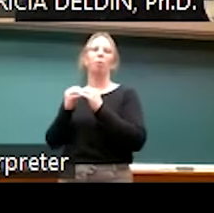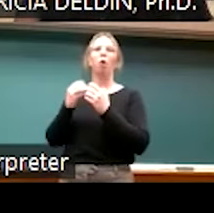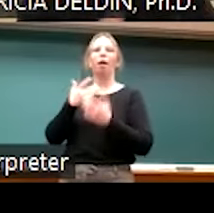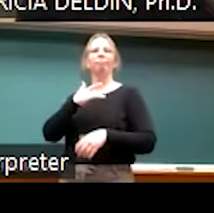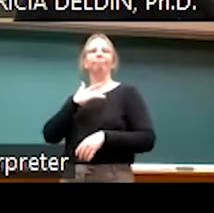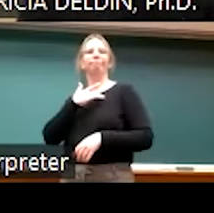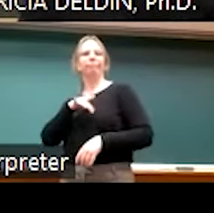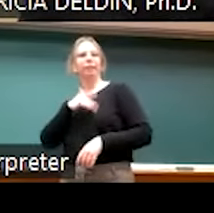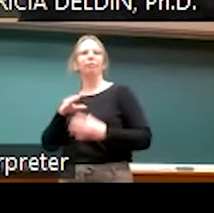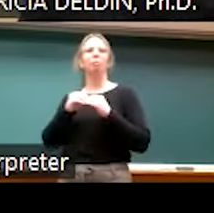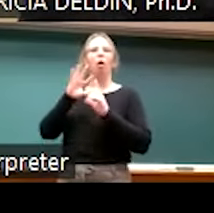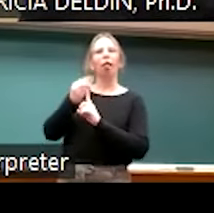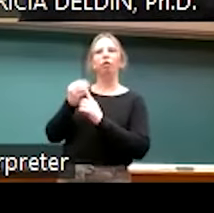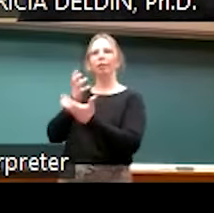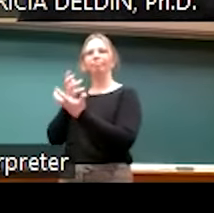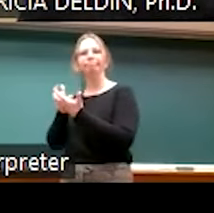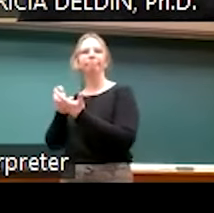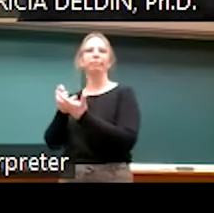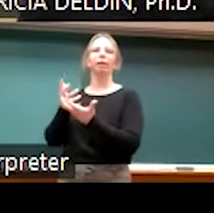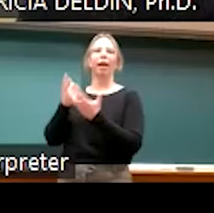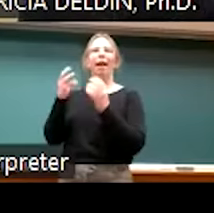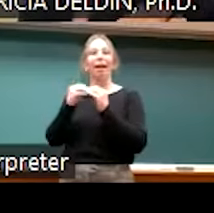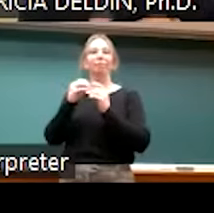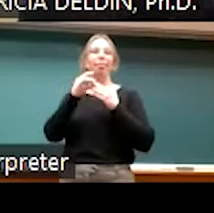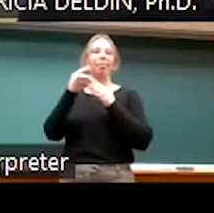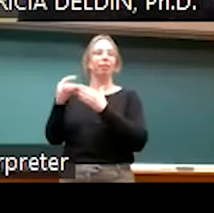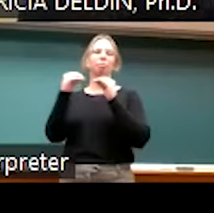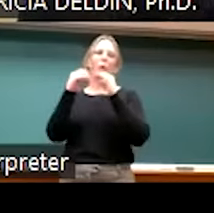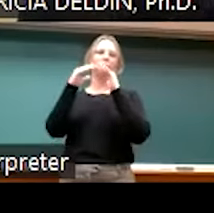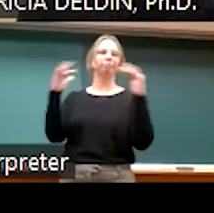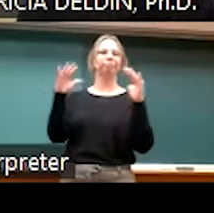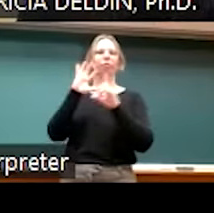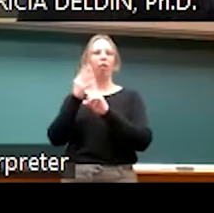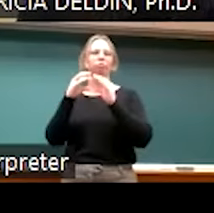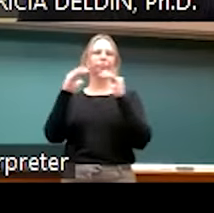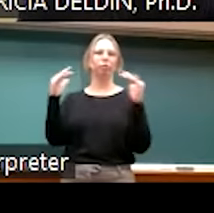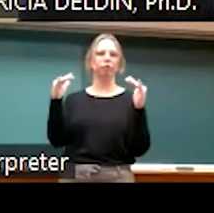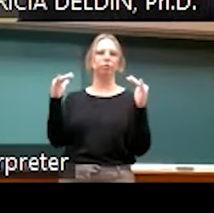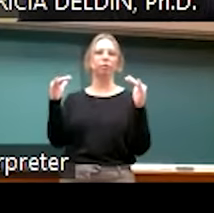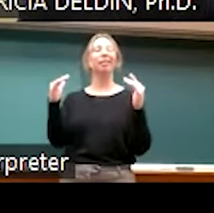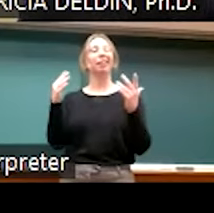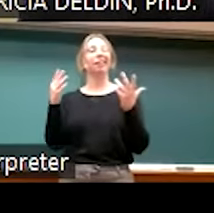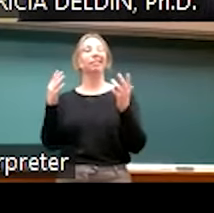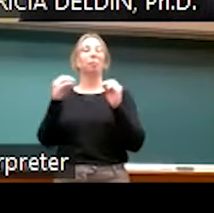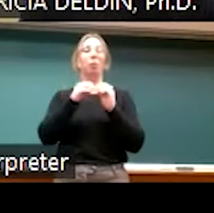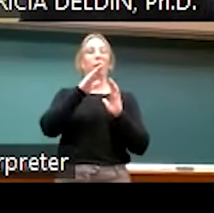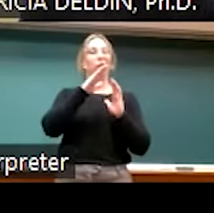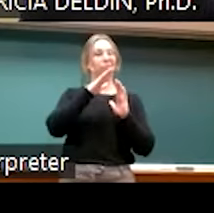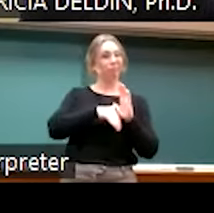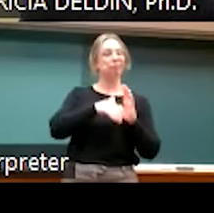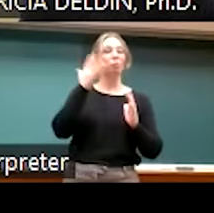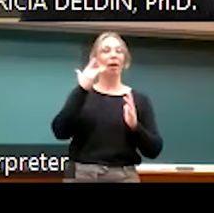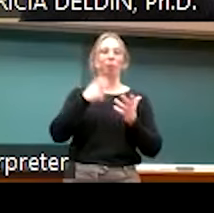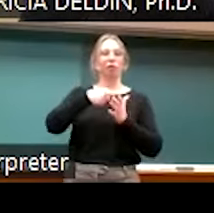have a much more diverse leadership, leaders of our groups. It's low cost. We charge around $12